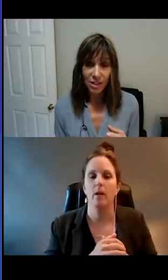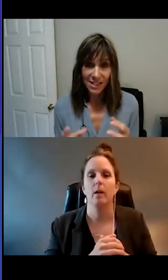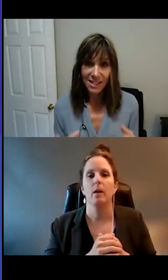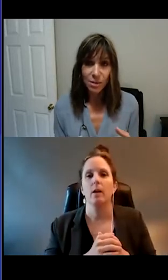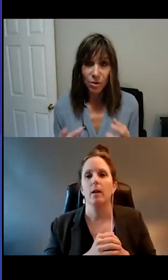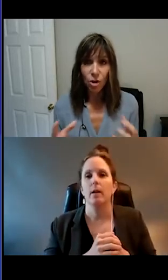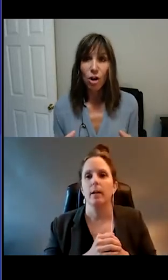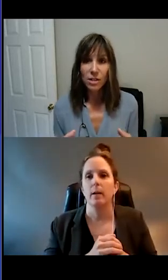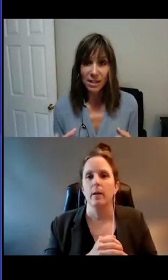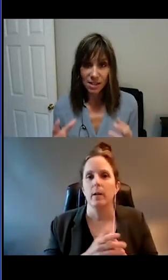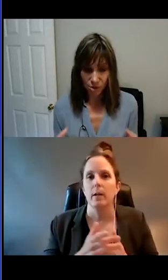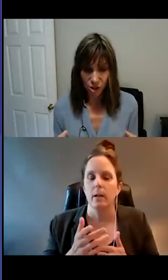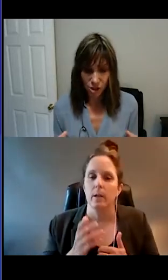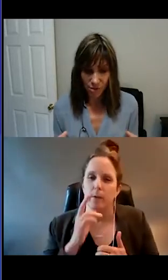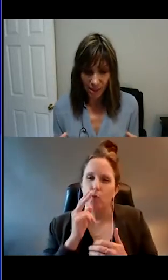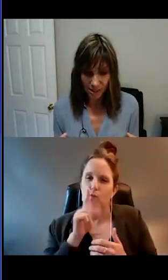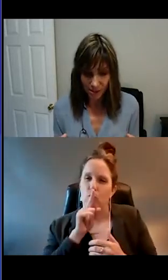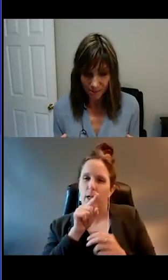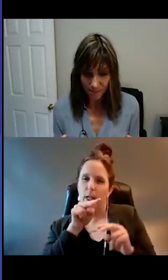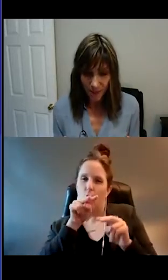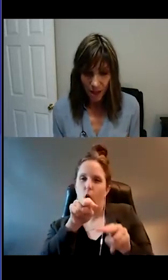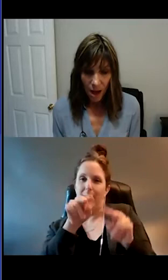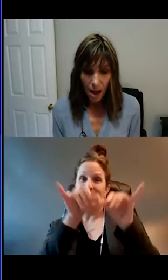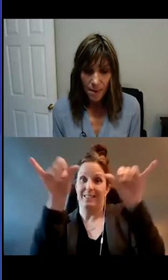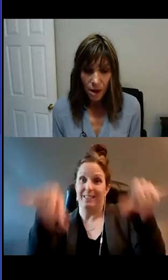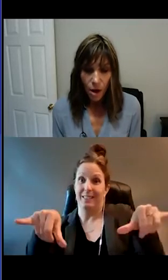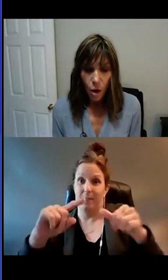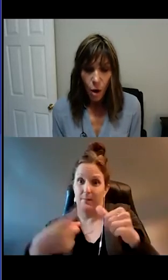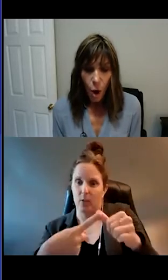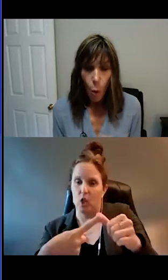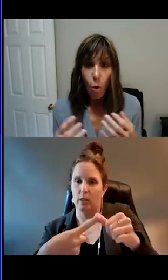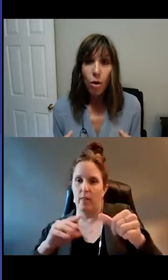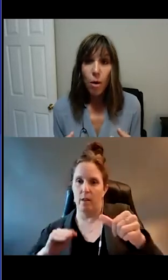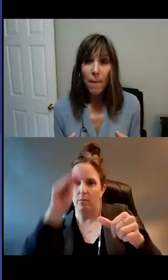change the system or the context in which it's going into.